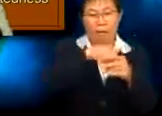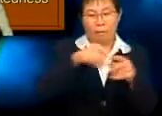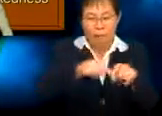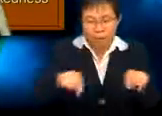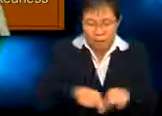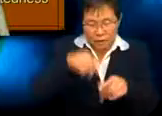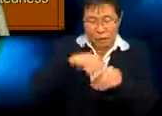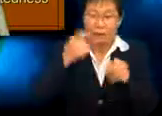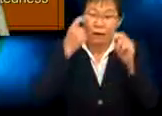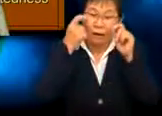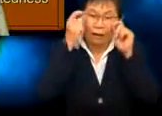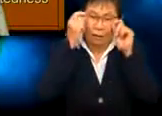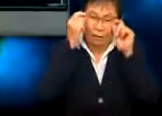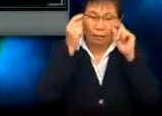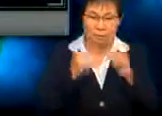the eye.